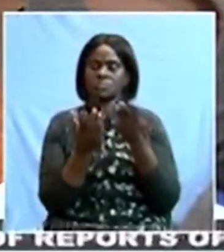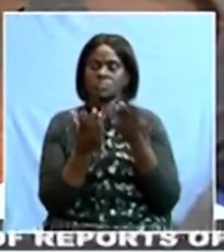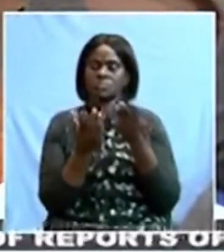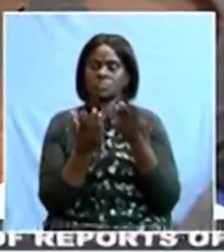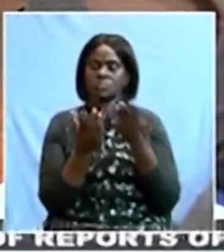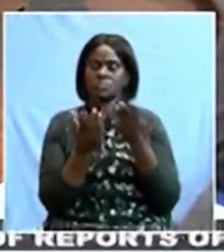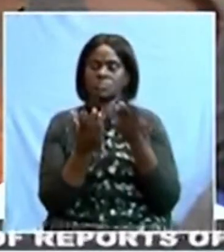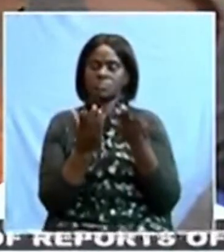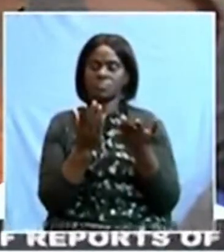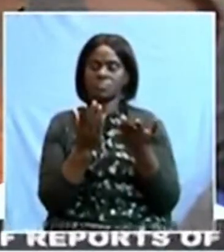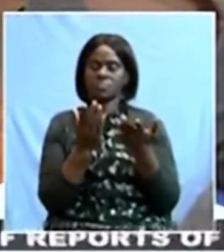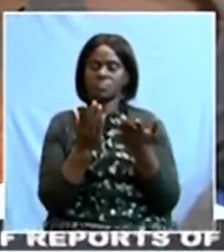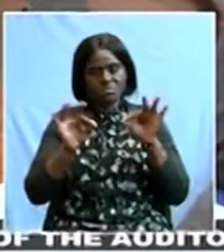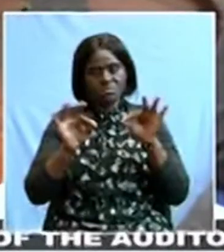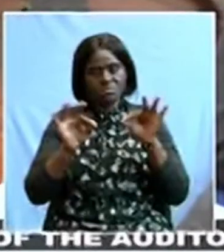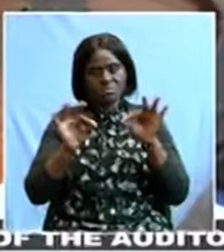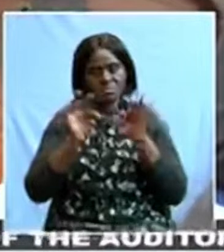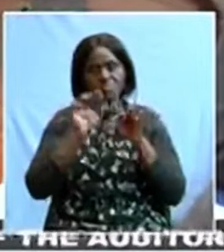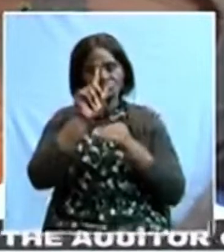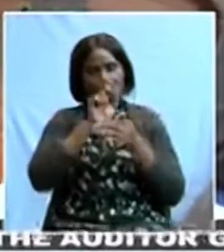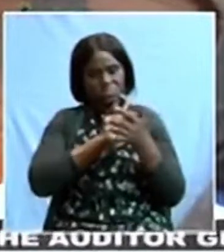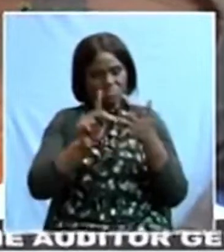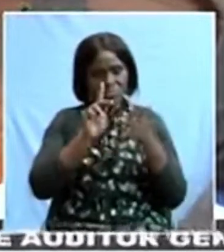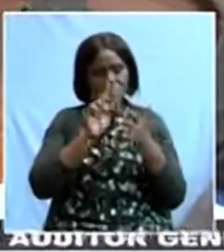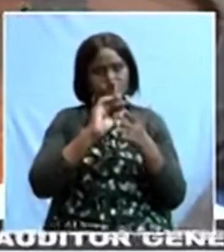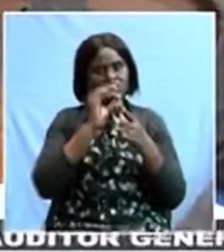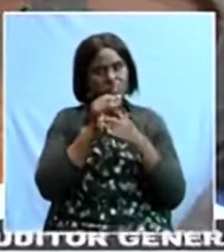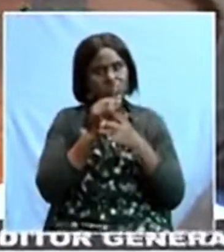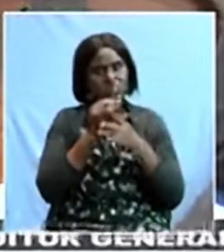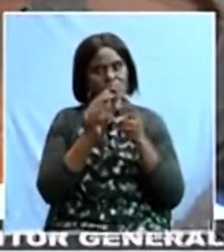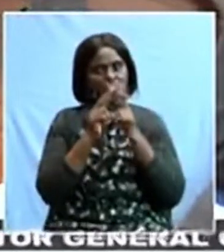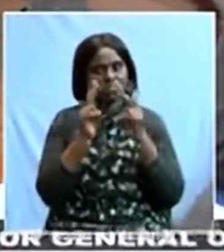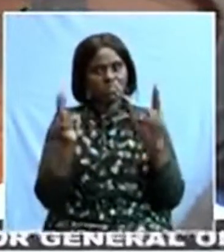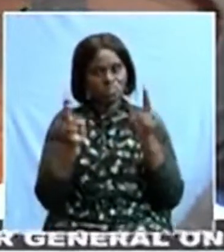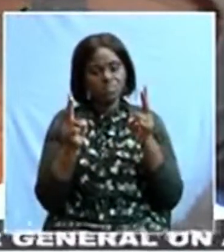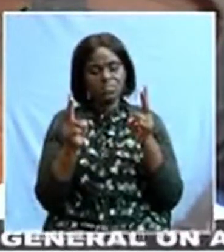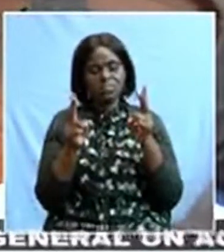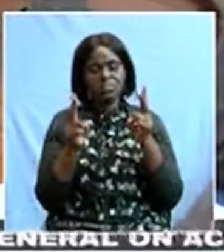a week or so. So,